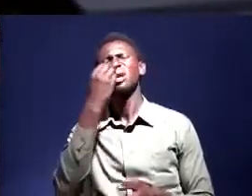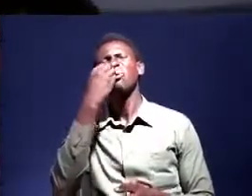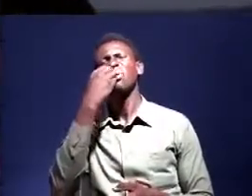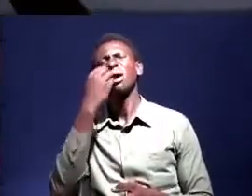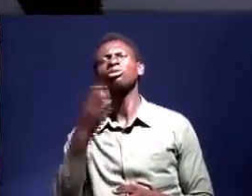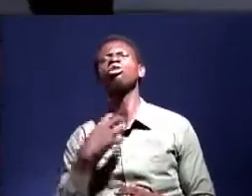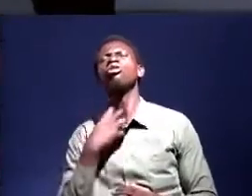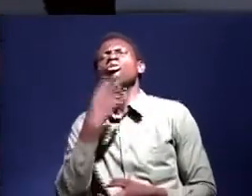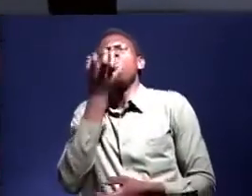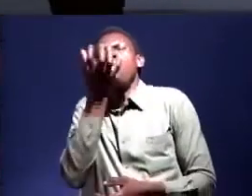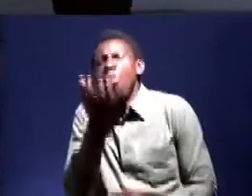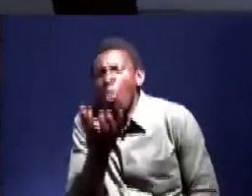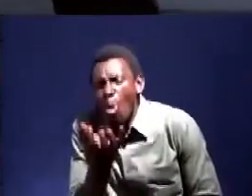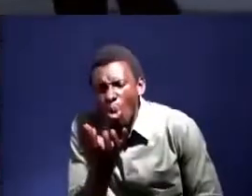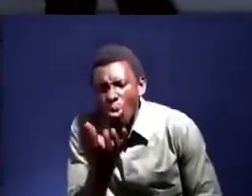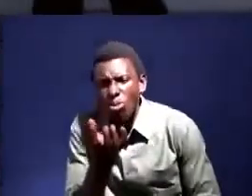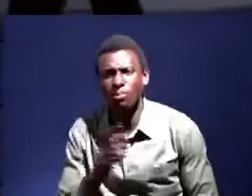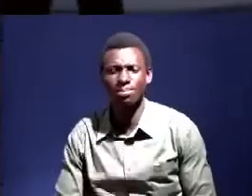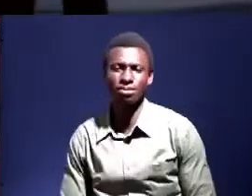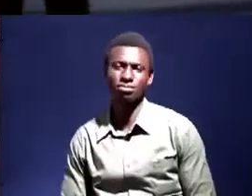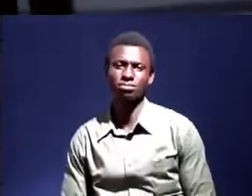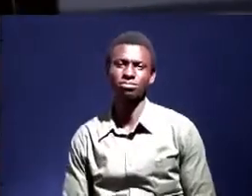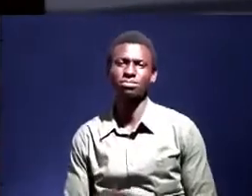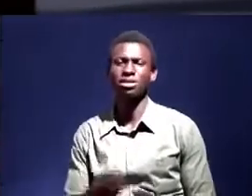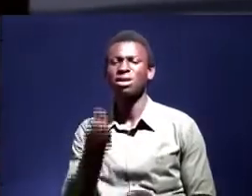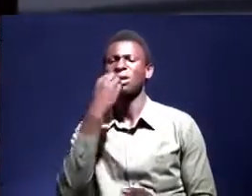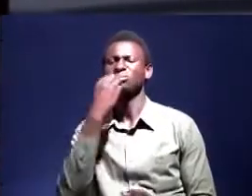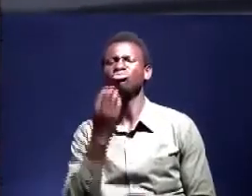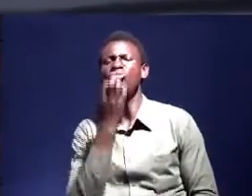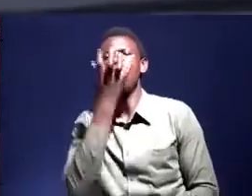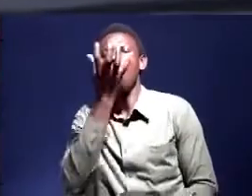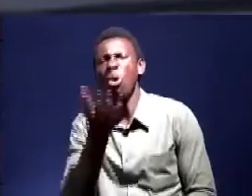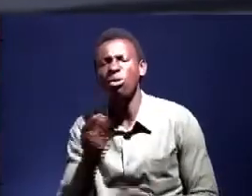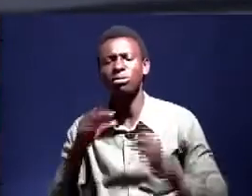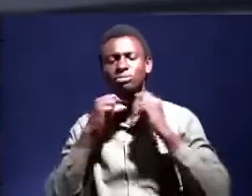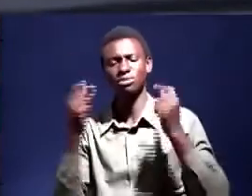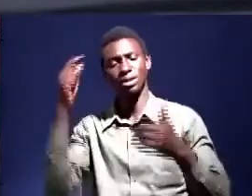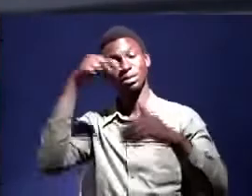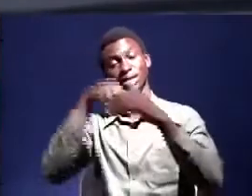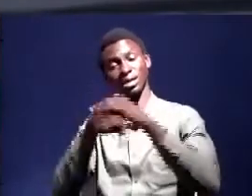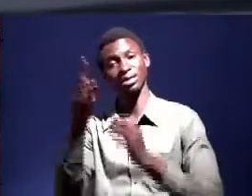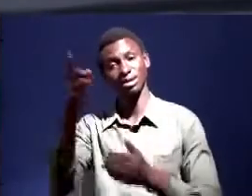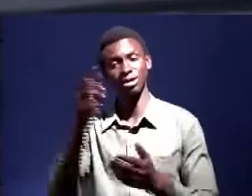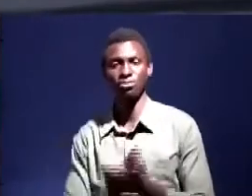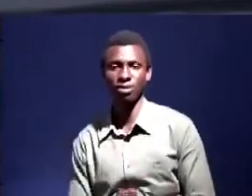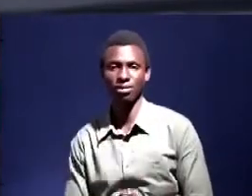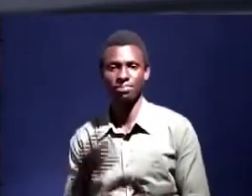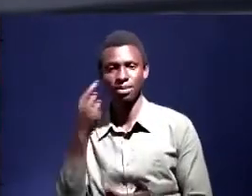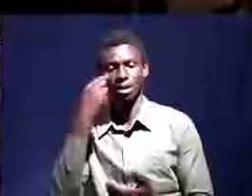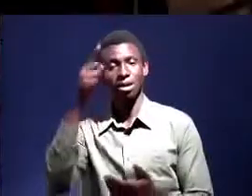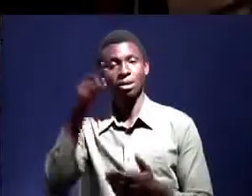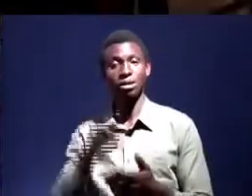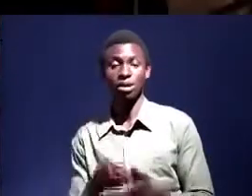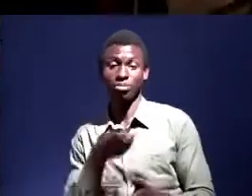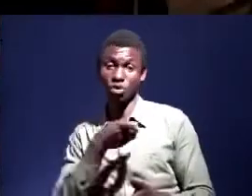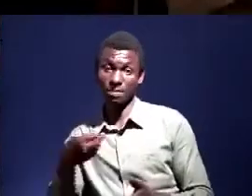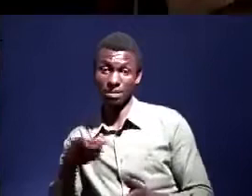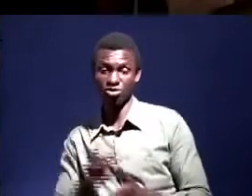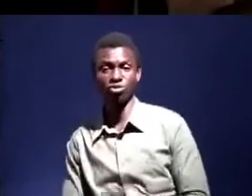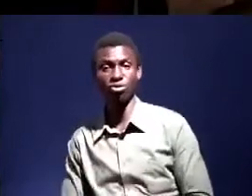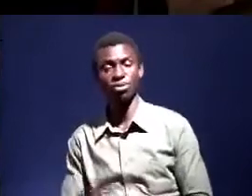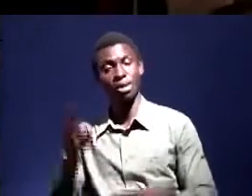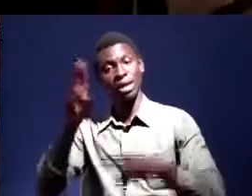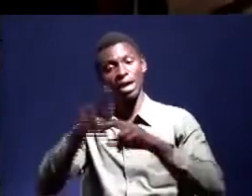come. Mchungaji njoo. I came to the house. Nikaingia kwenye ile nyumba. Peter was sitting there on a couch. Petro alikuwa ameketi kwenye lile kochi. He